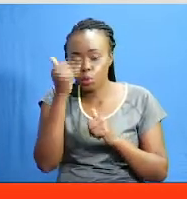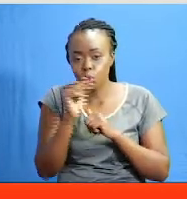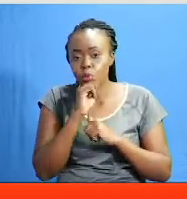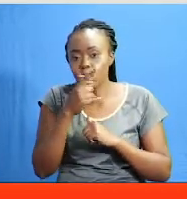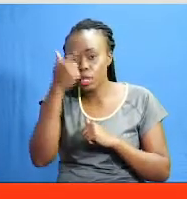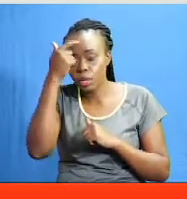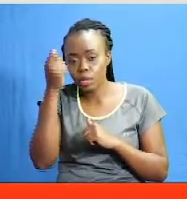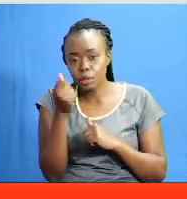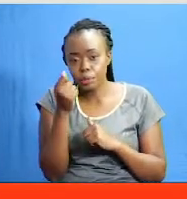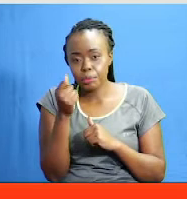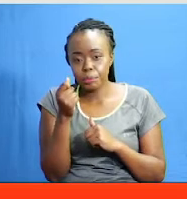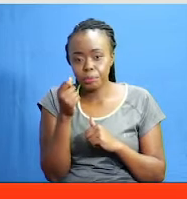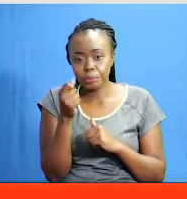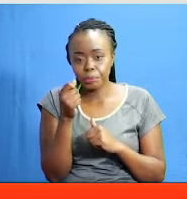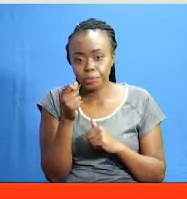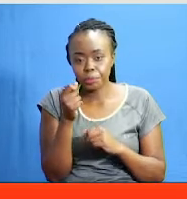why satellite is because